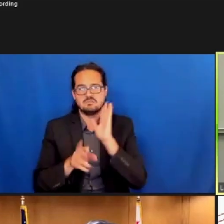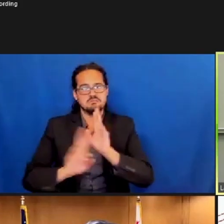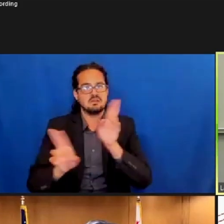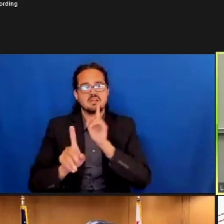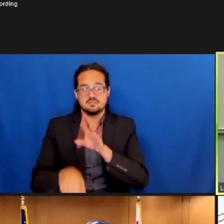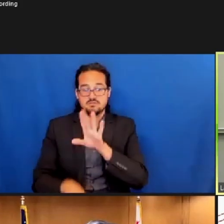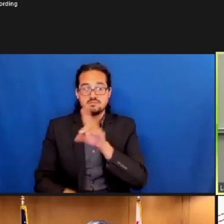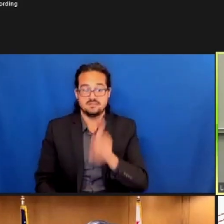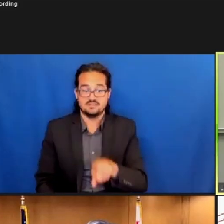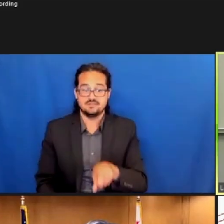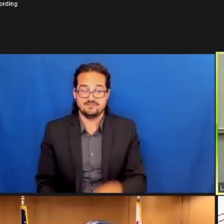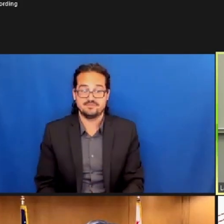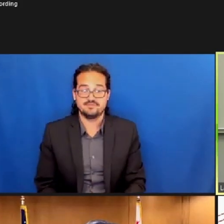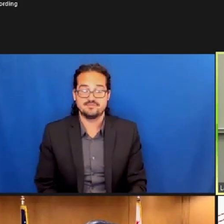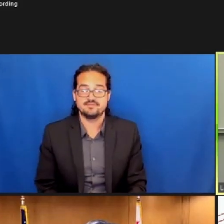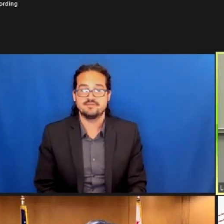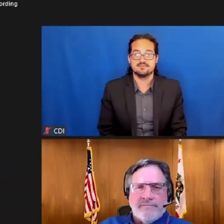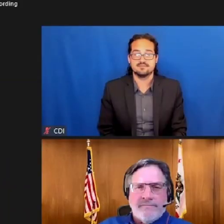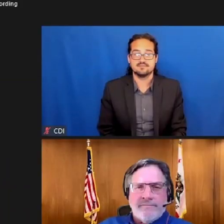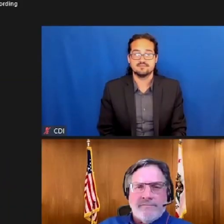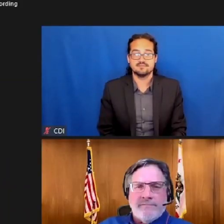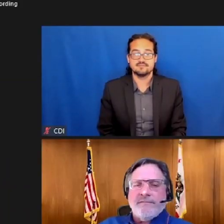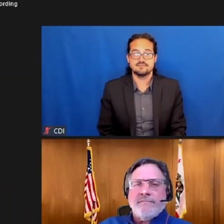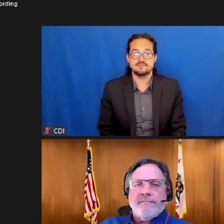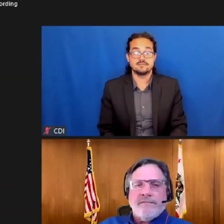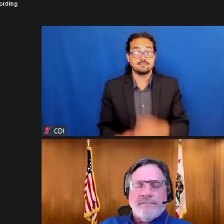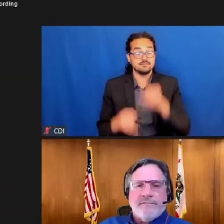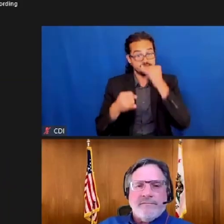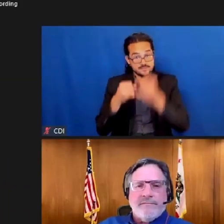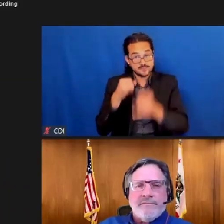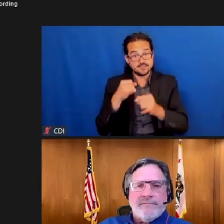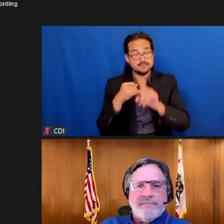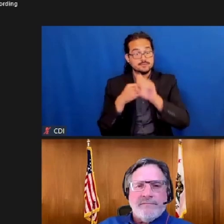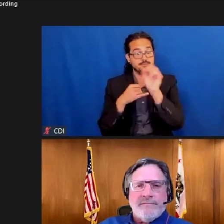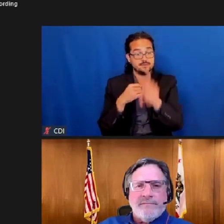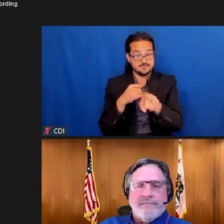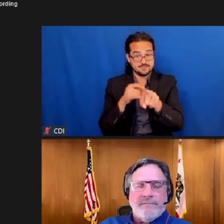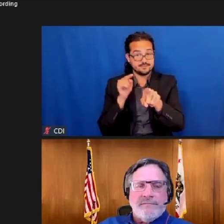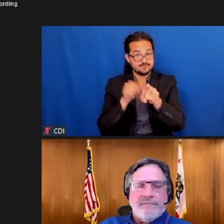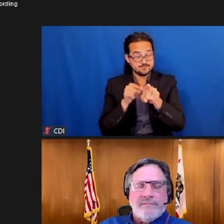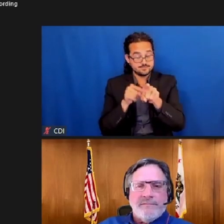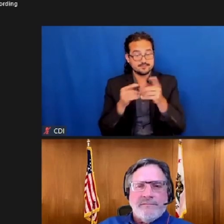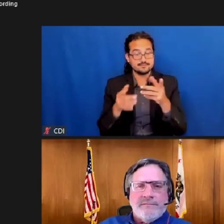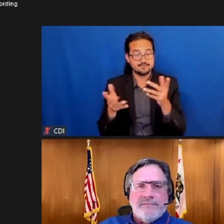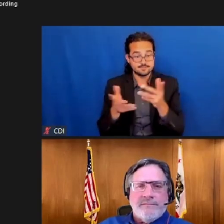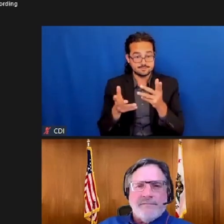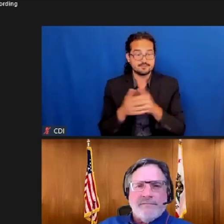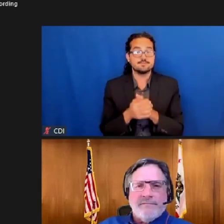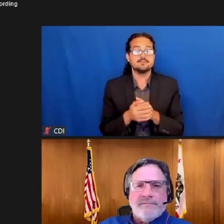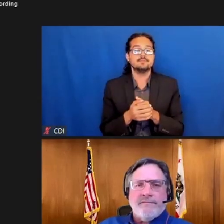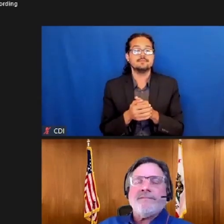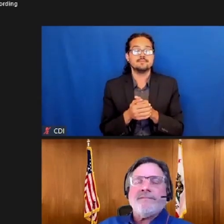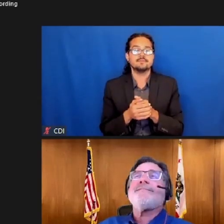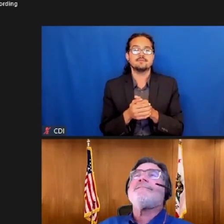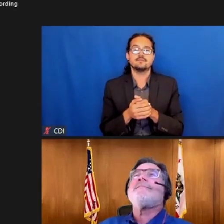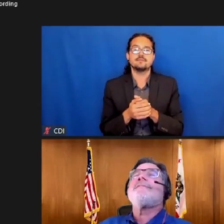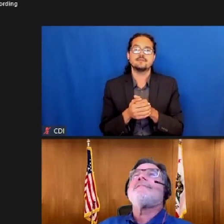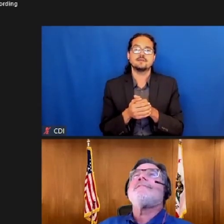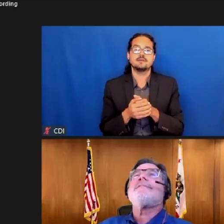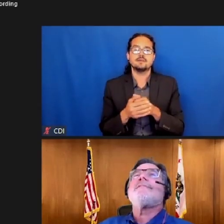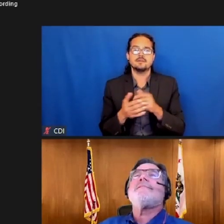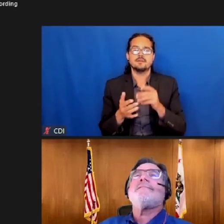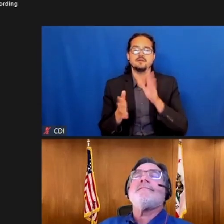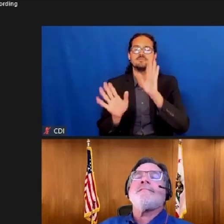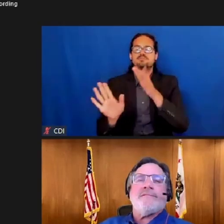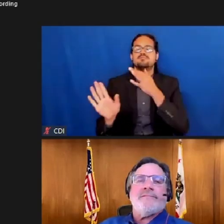question. As it relates, well, how about this? And this is kind of a what if question. So if